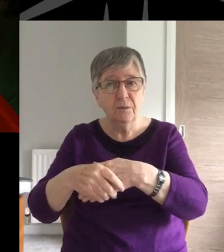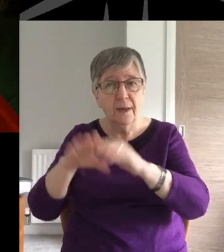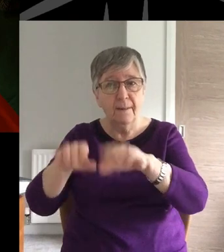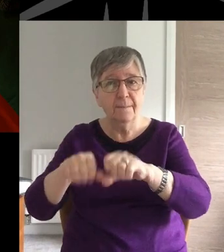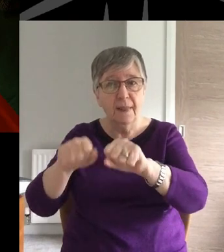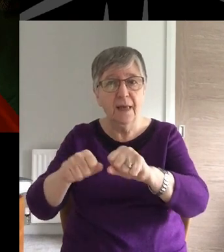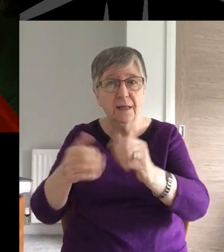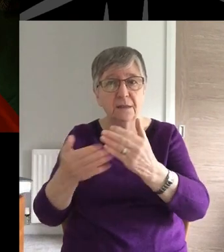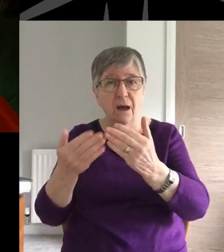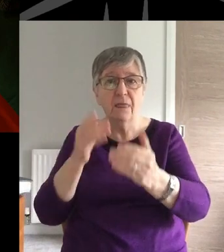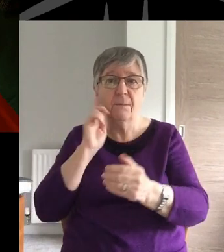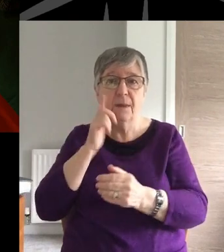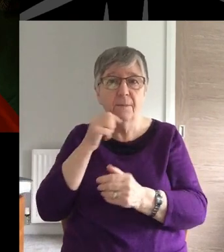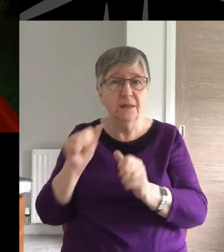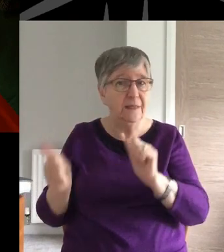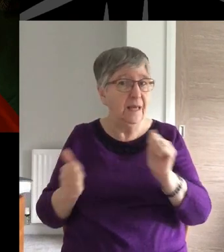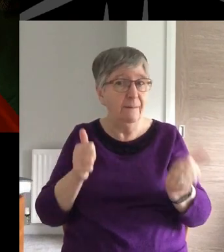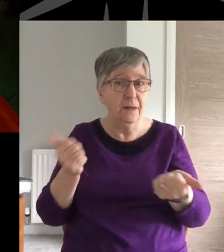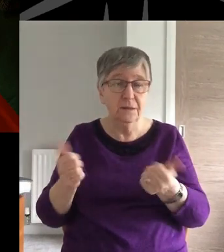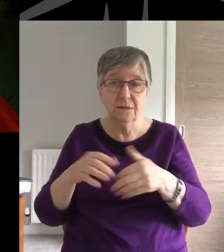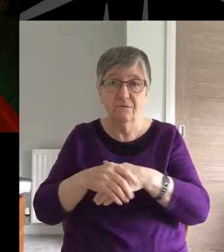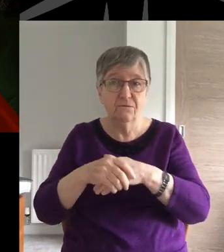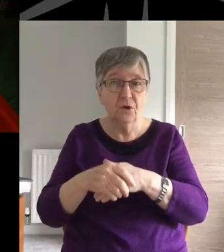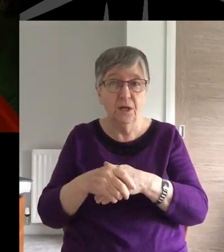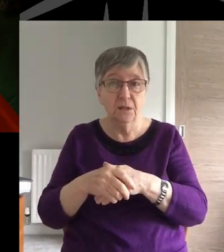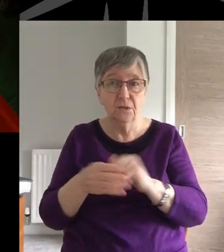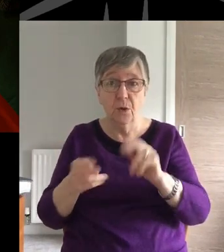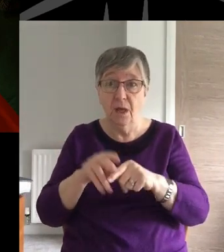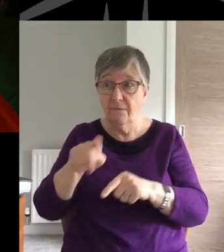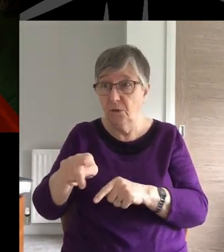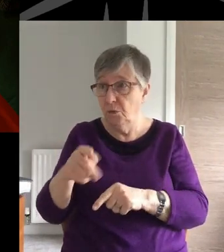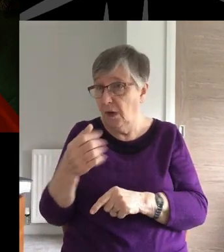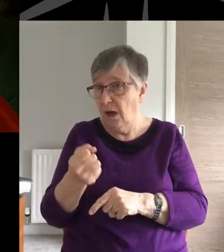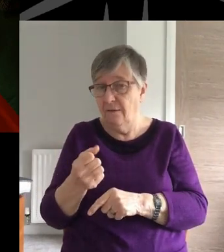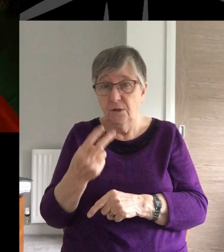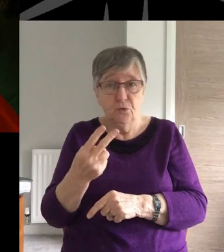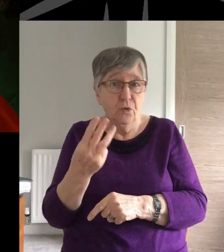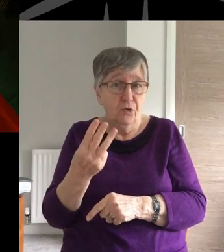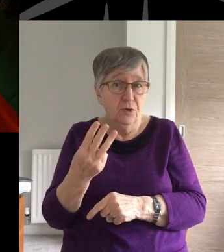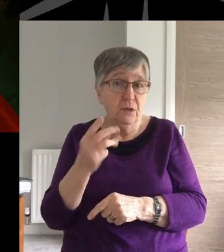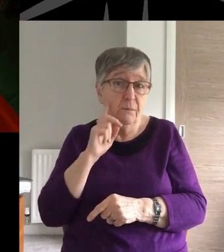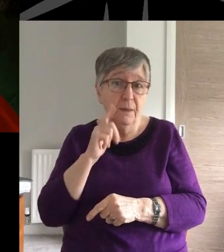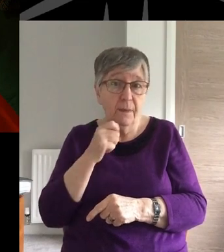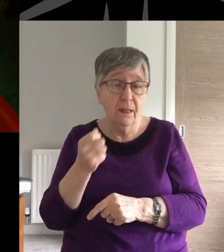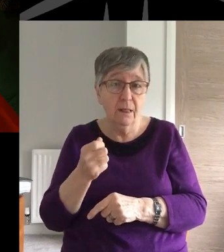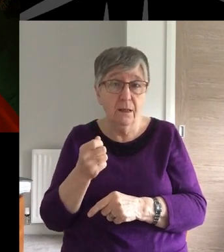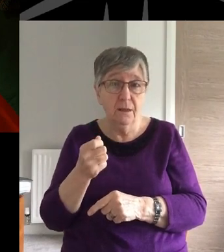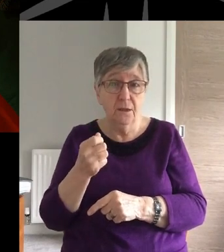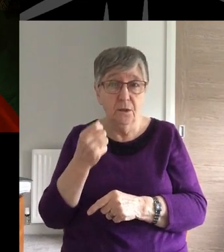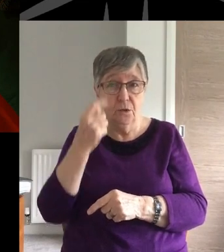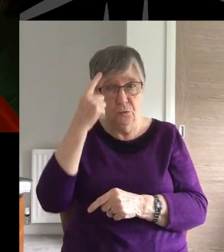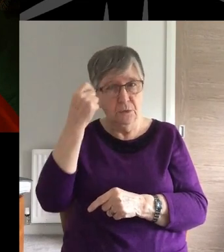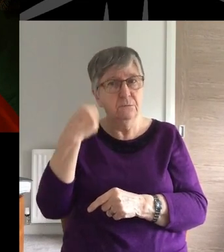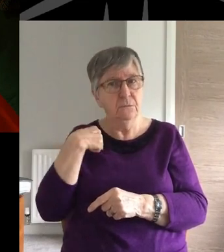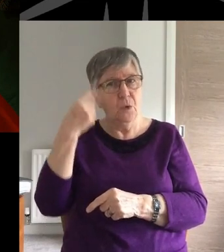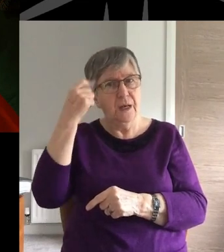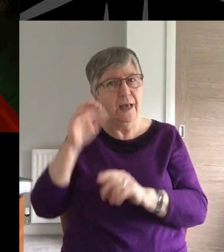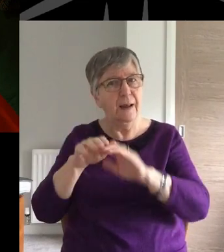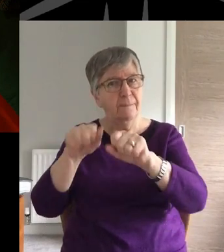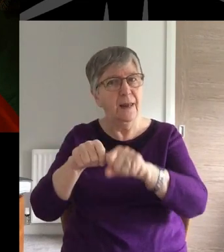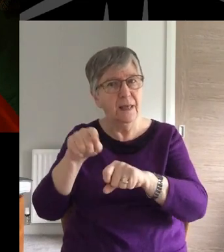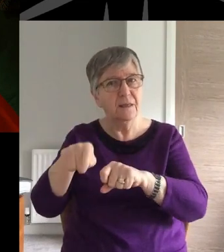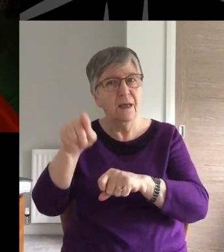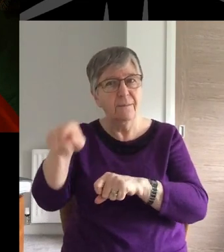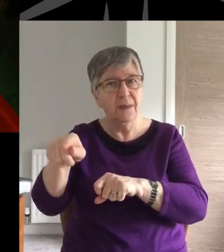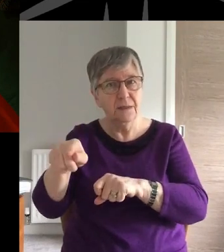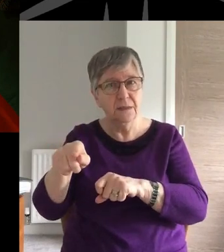friends and neighbours. So again, if you've got someone or two or three people in mind that you could bless with one of these bags, again,